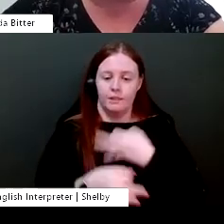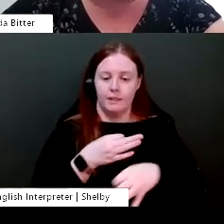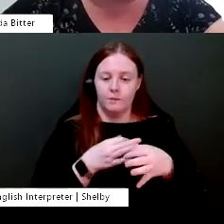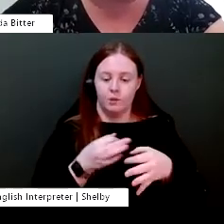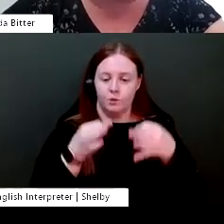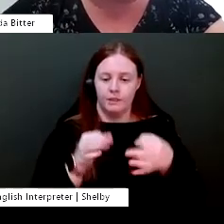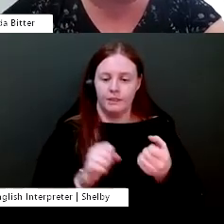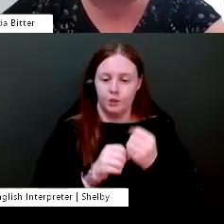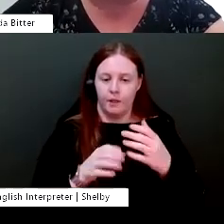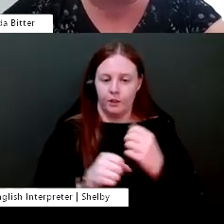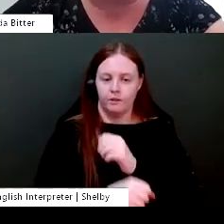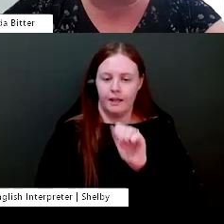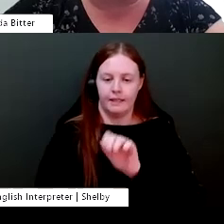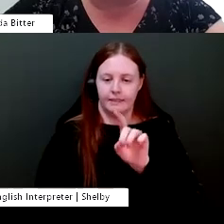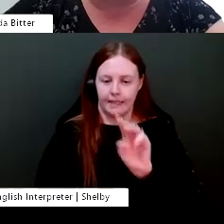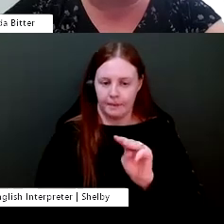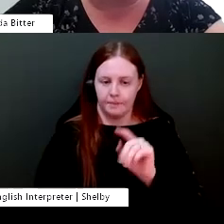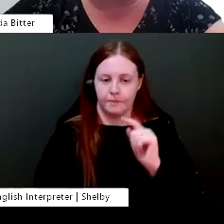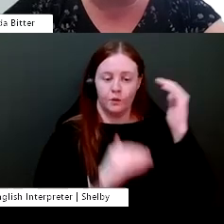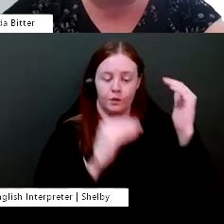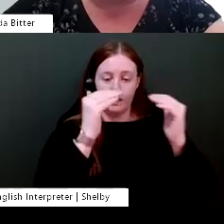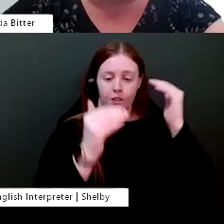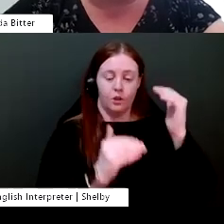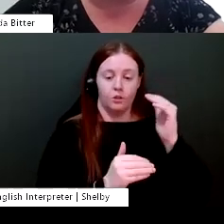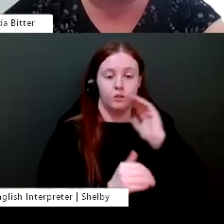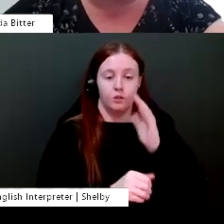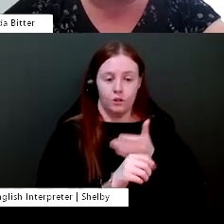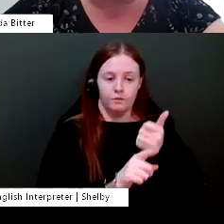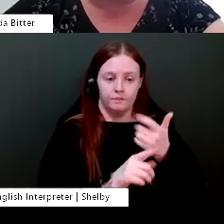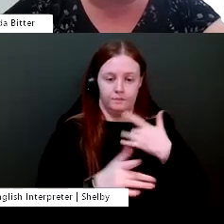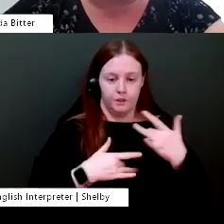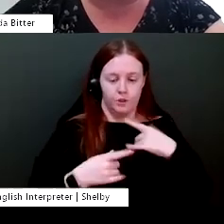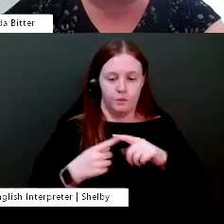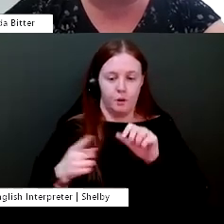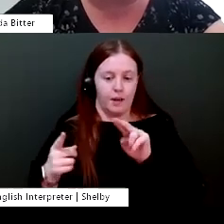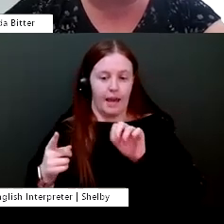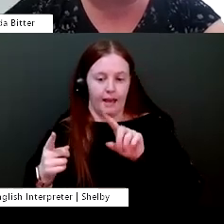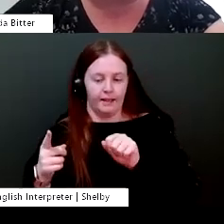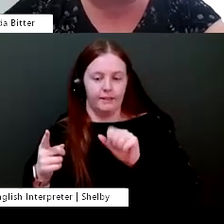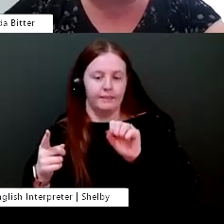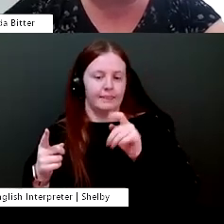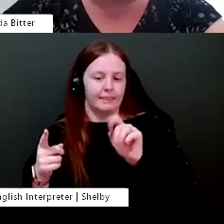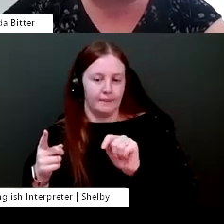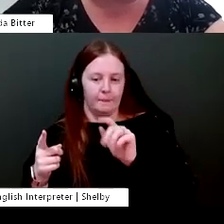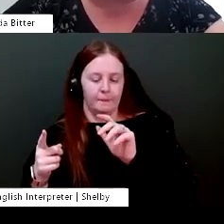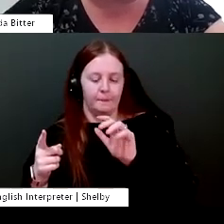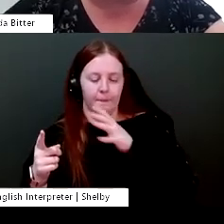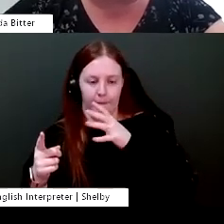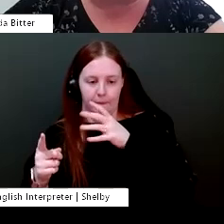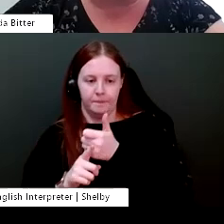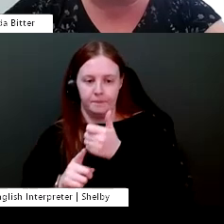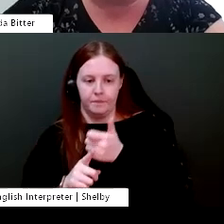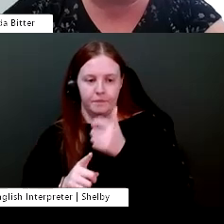adult daughter was concerned that Nada, so that was her stepmom, wasn't making decisions that were in her father's best interest. There was a